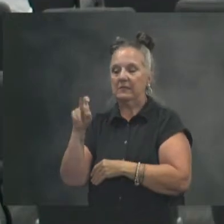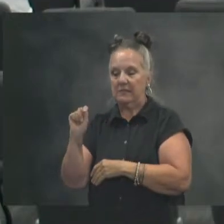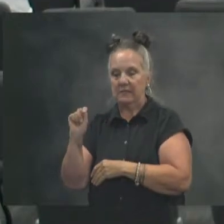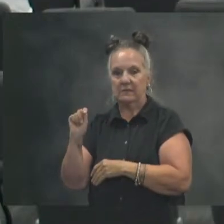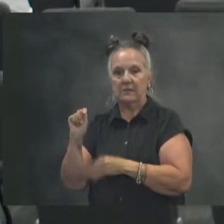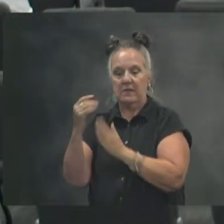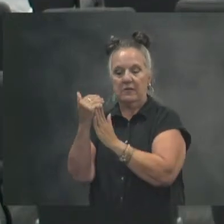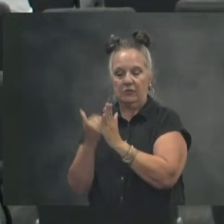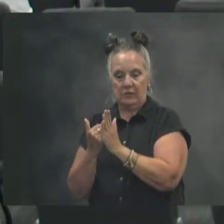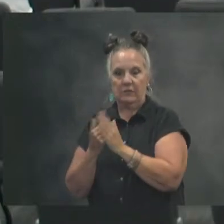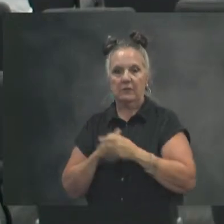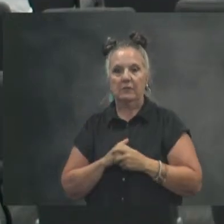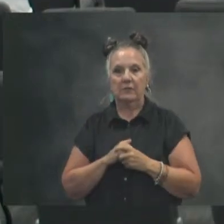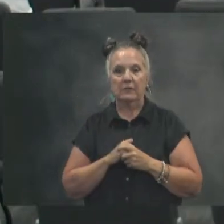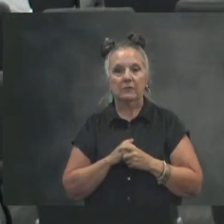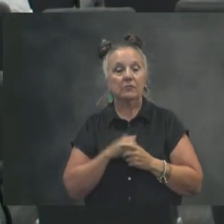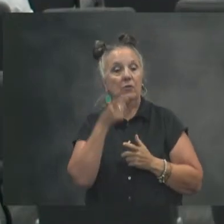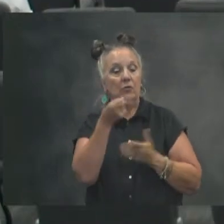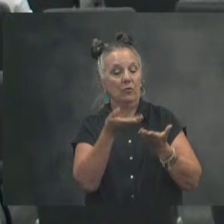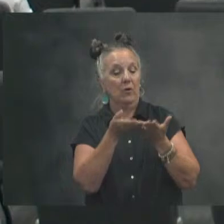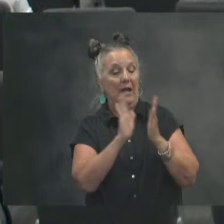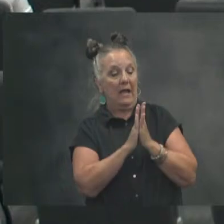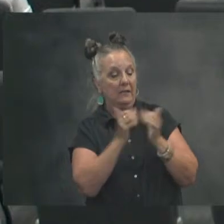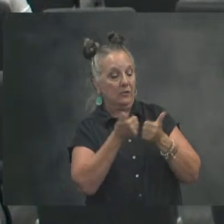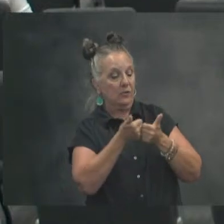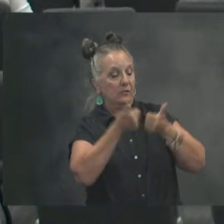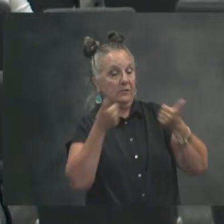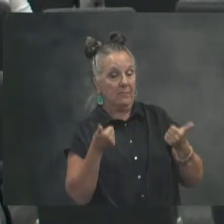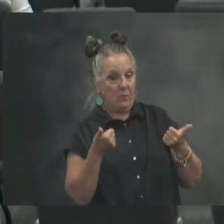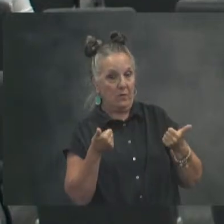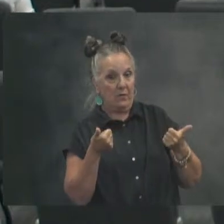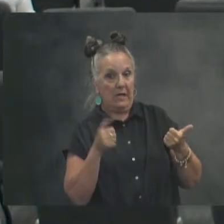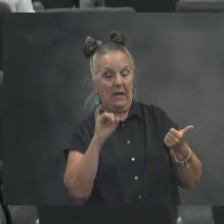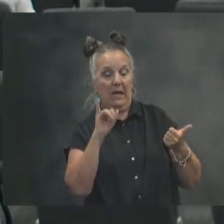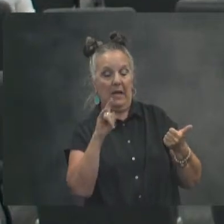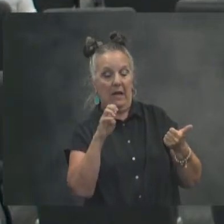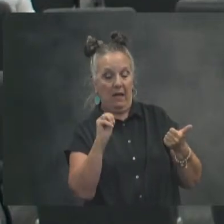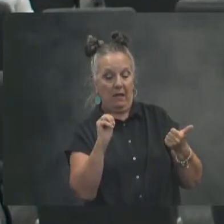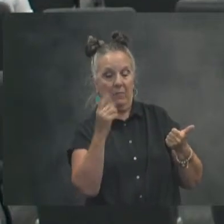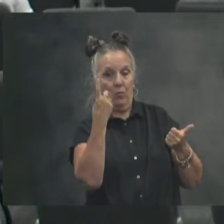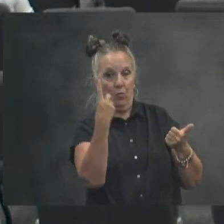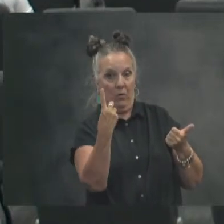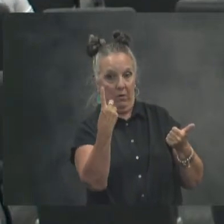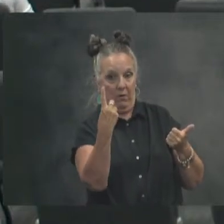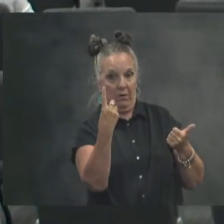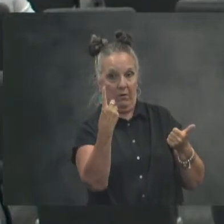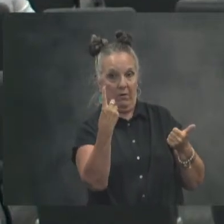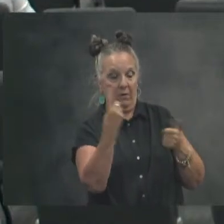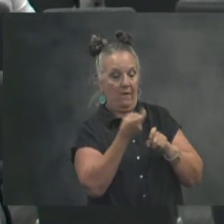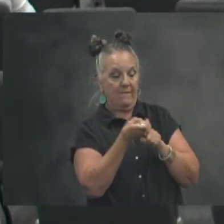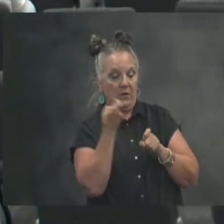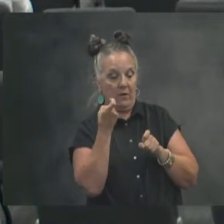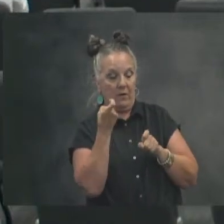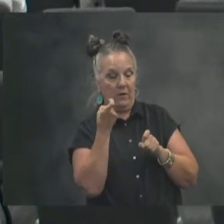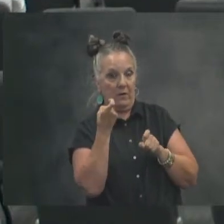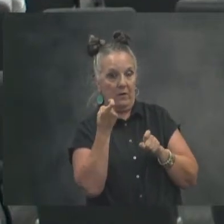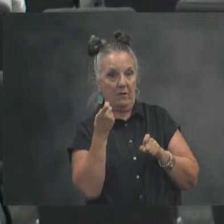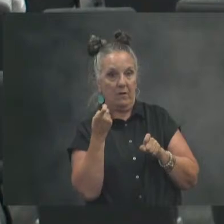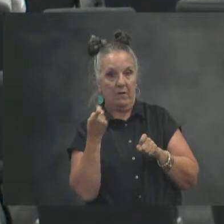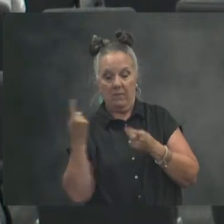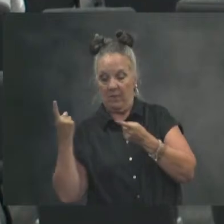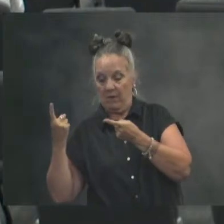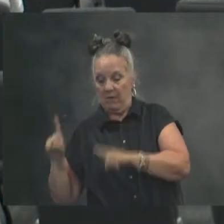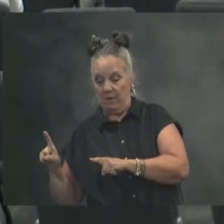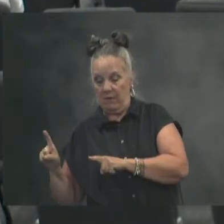Okay, so you are asking to separate item 1 from the consent